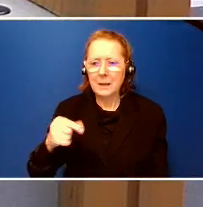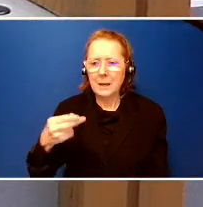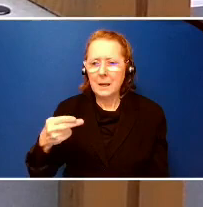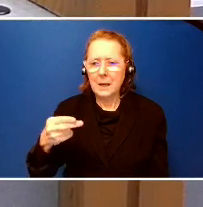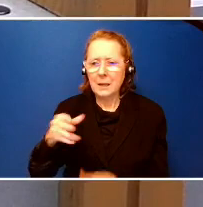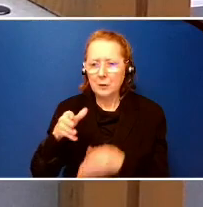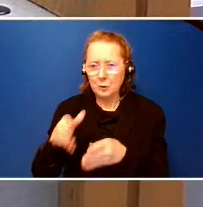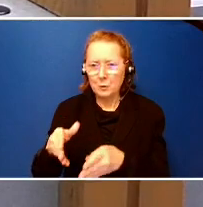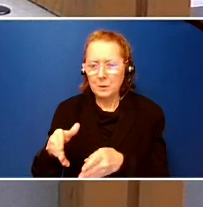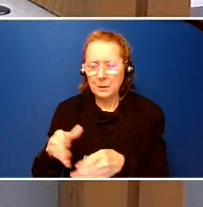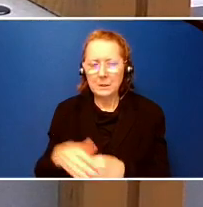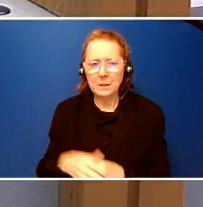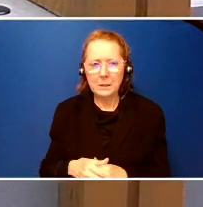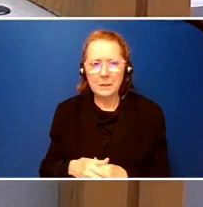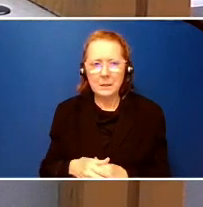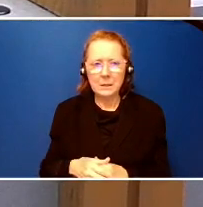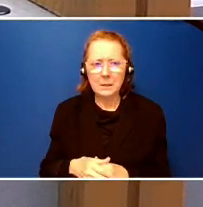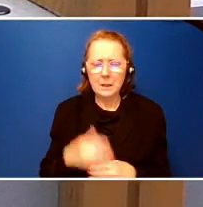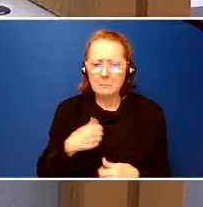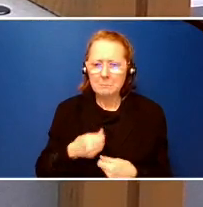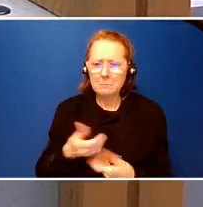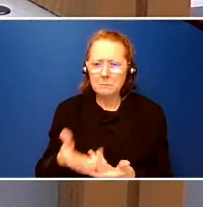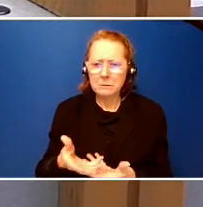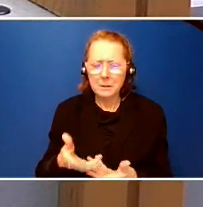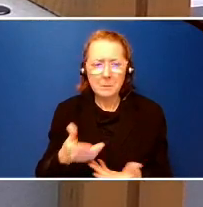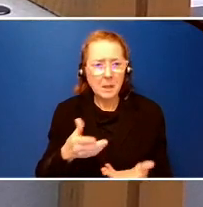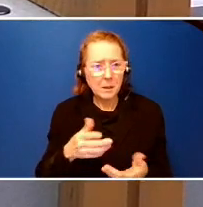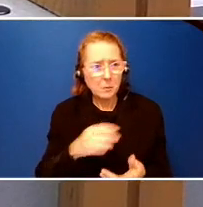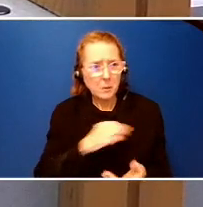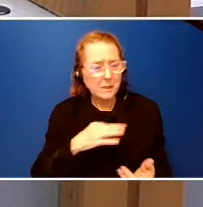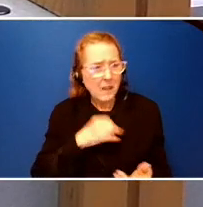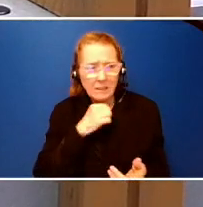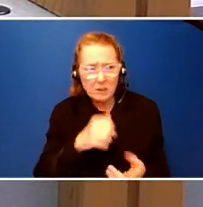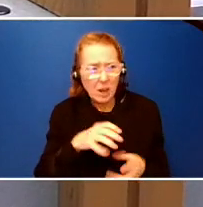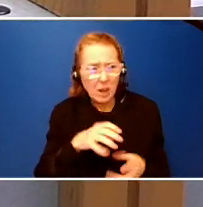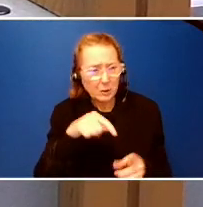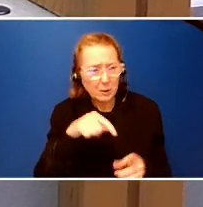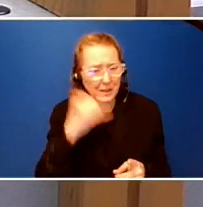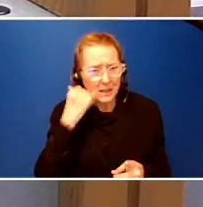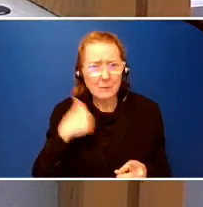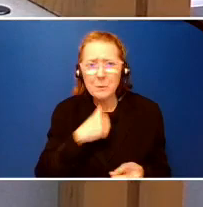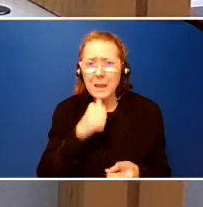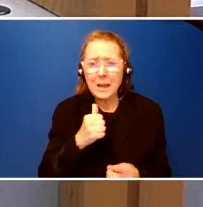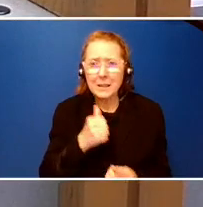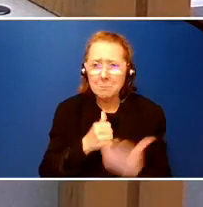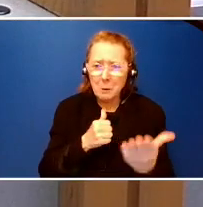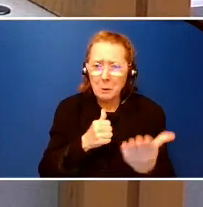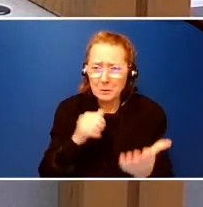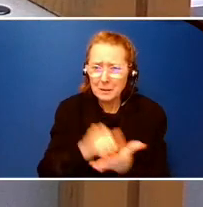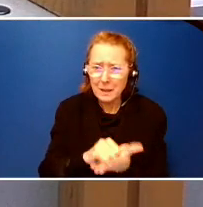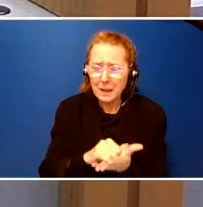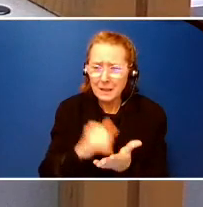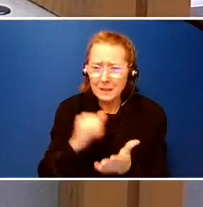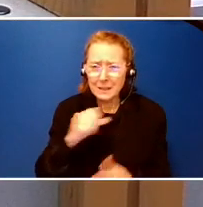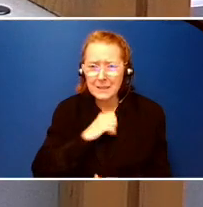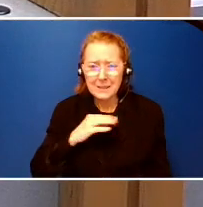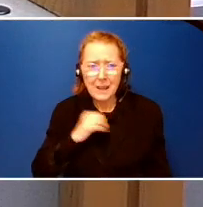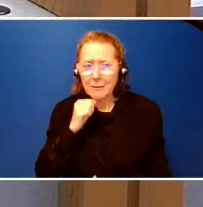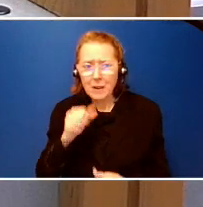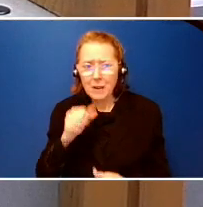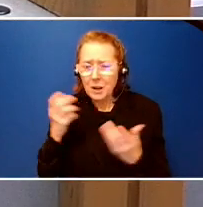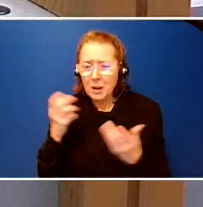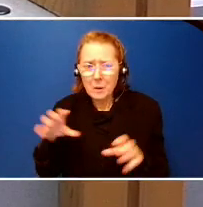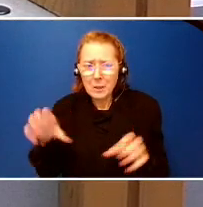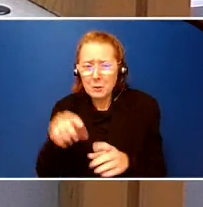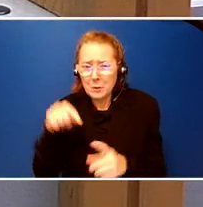is the staff, would the staff not do this if we hadn't brought this? Like, Is the staff not doing this work already?